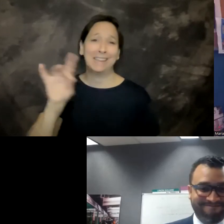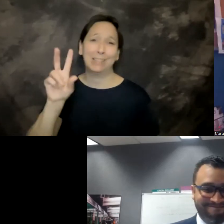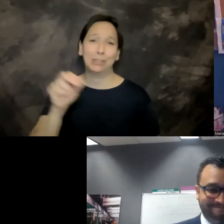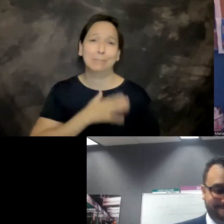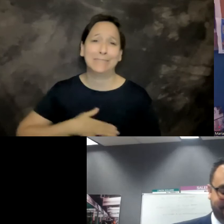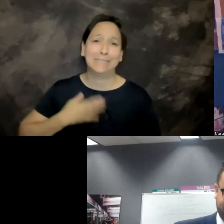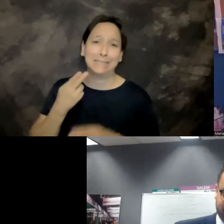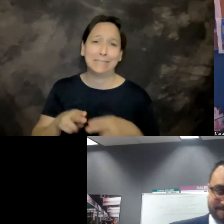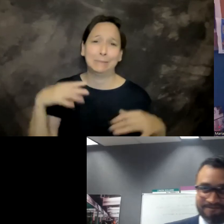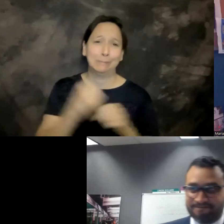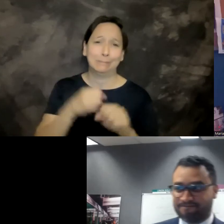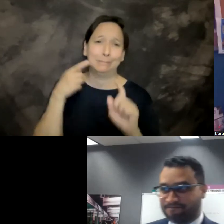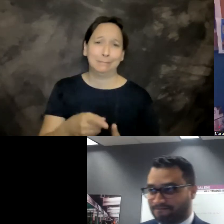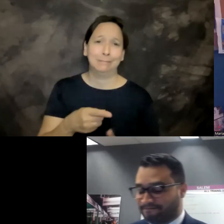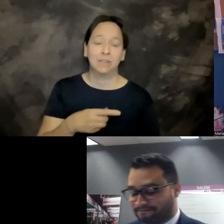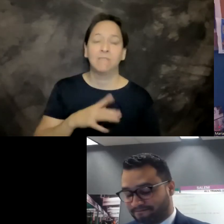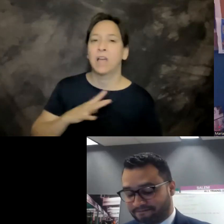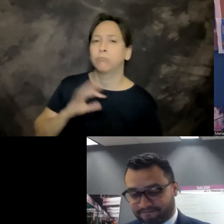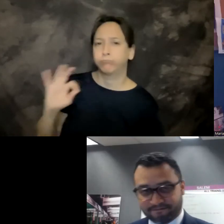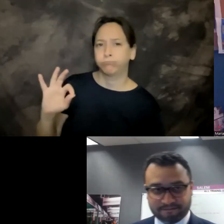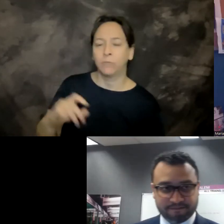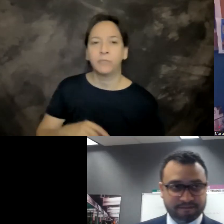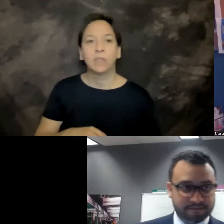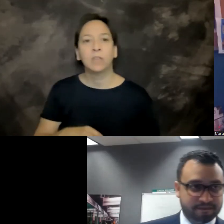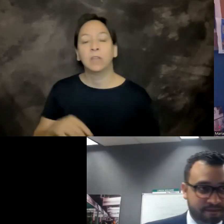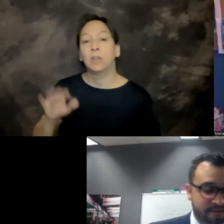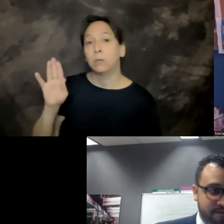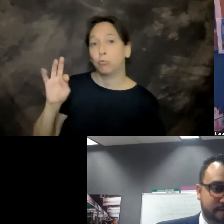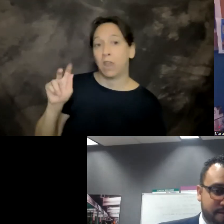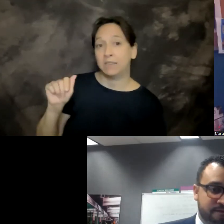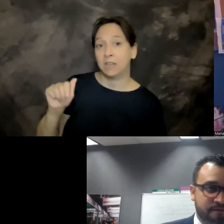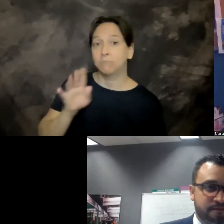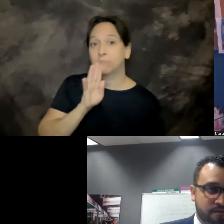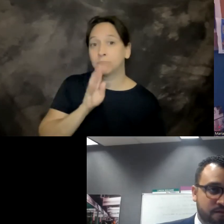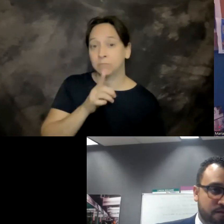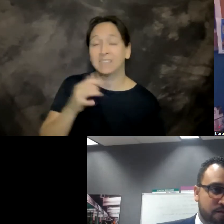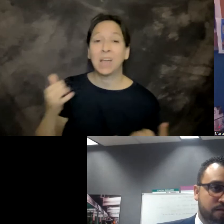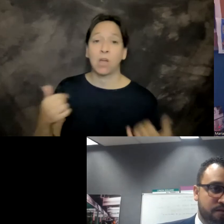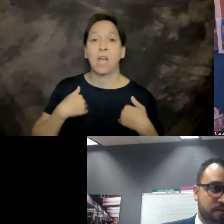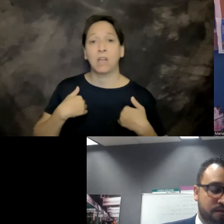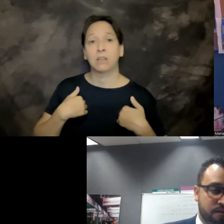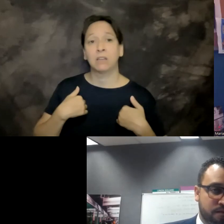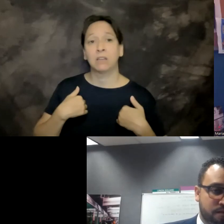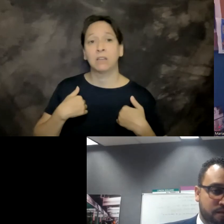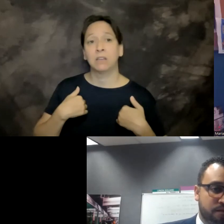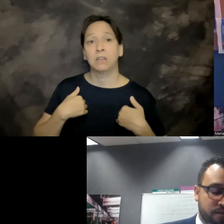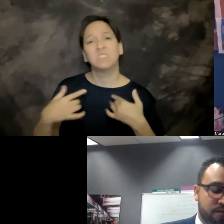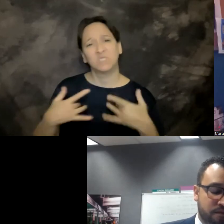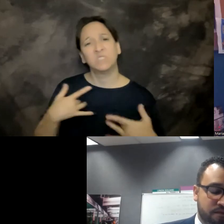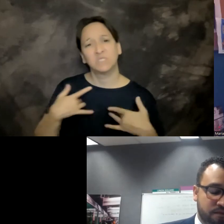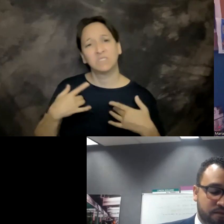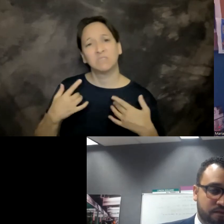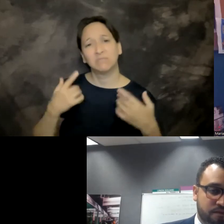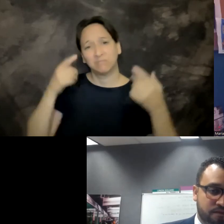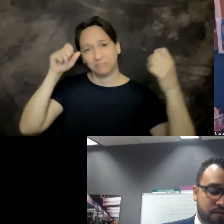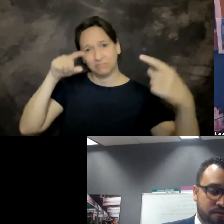please. Yes, no problem. Thank you, Brenda. I'm concerned also for the students because I